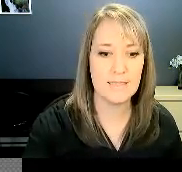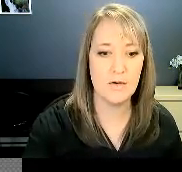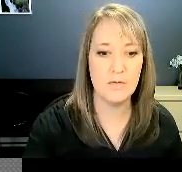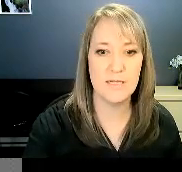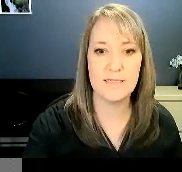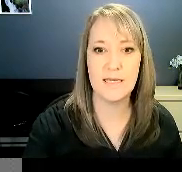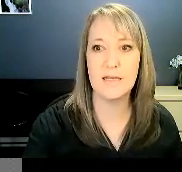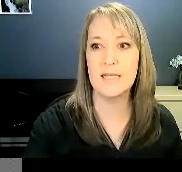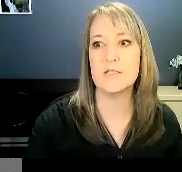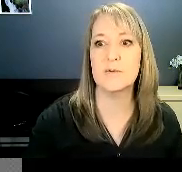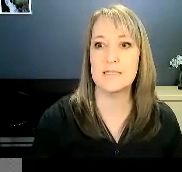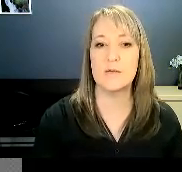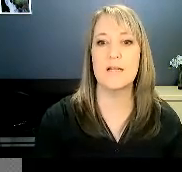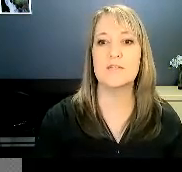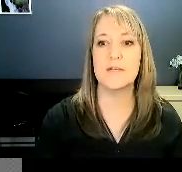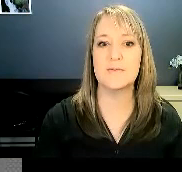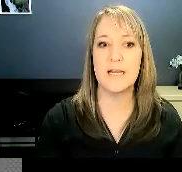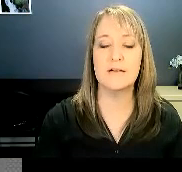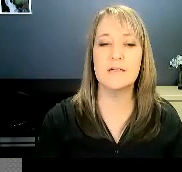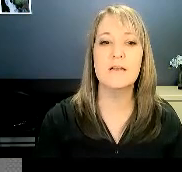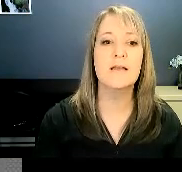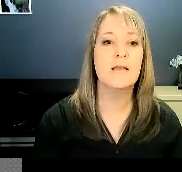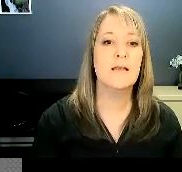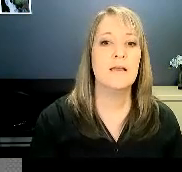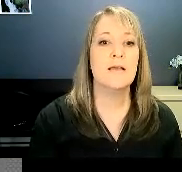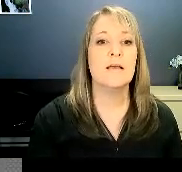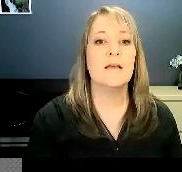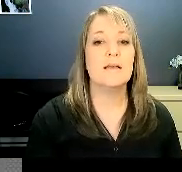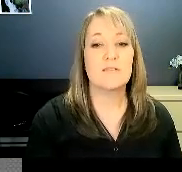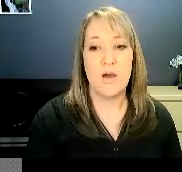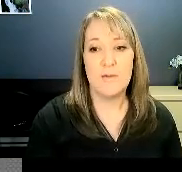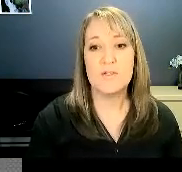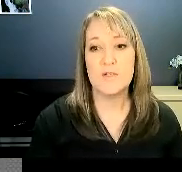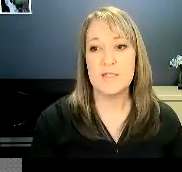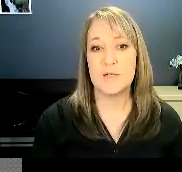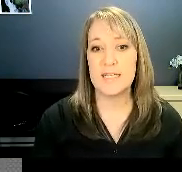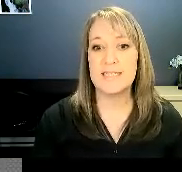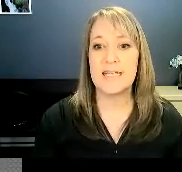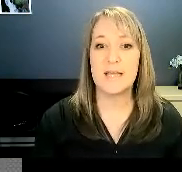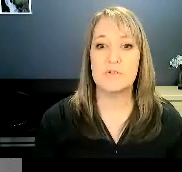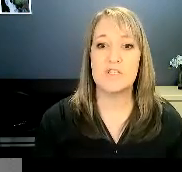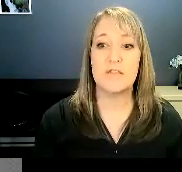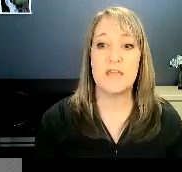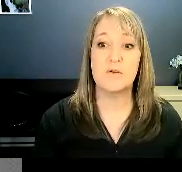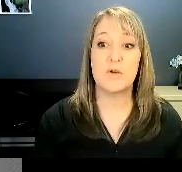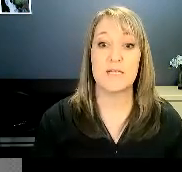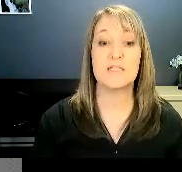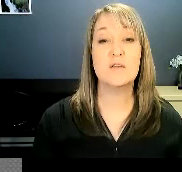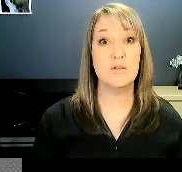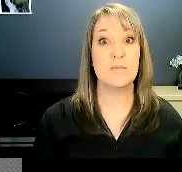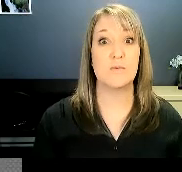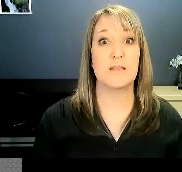Alrighty, so let's get into it. So what is transfer error? It's common for students learning a second language to think